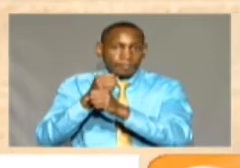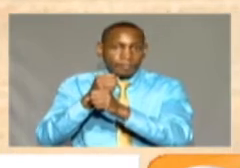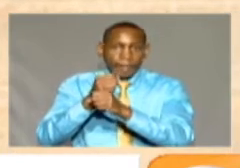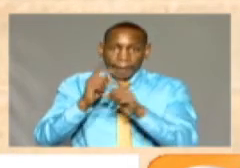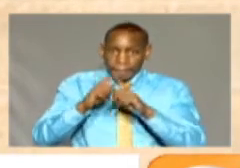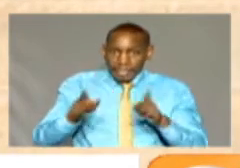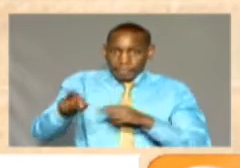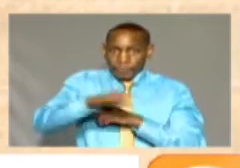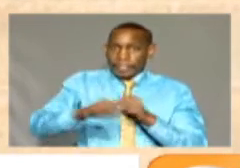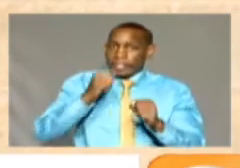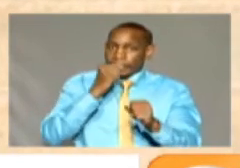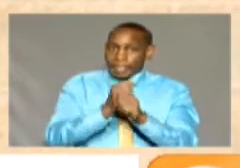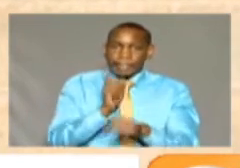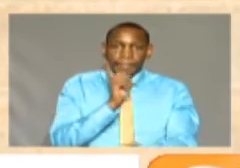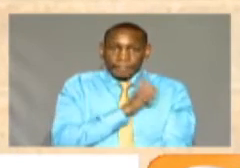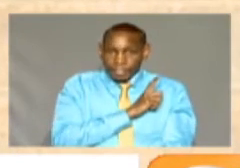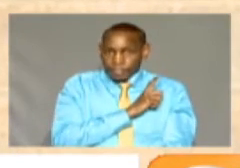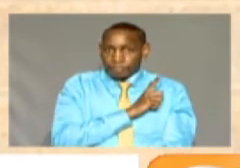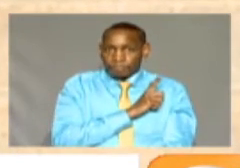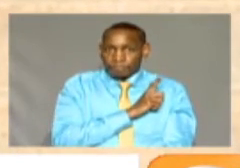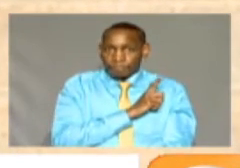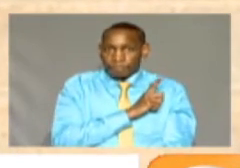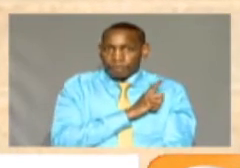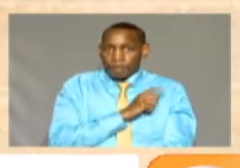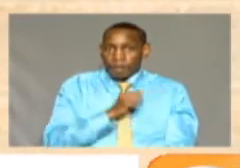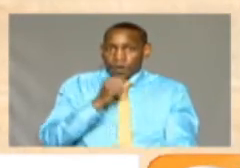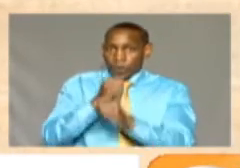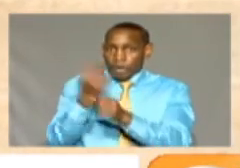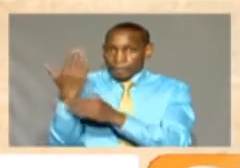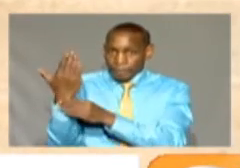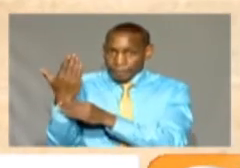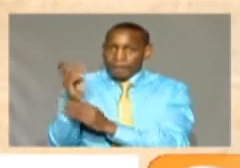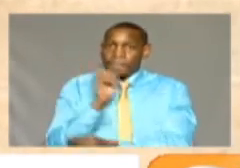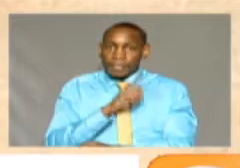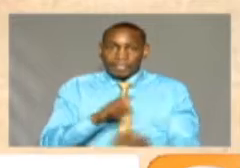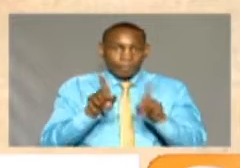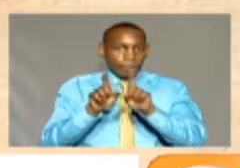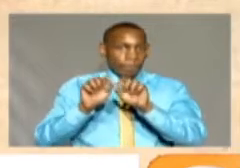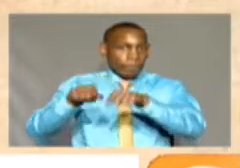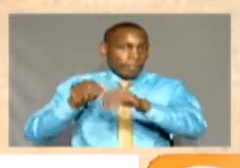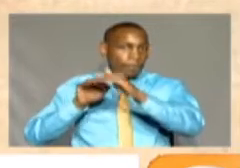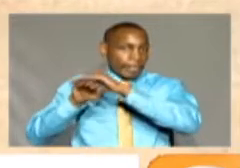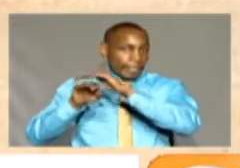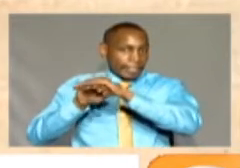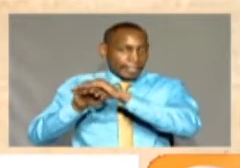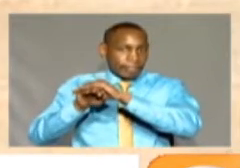Fortunately, we had done quite our paperwork, and we were able to access